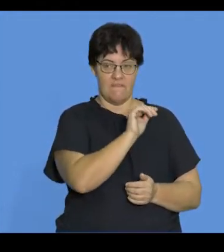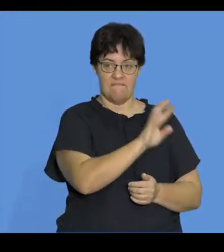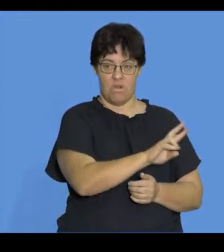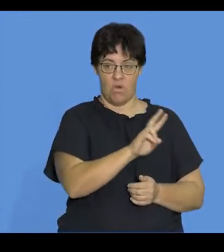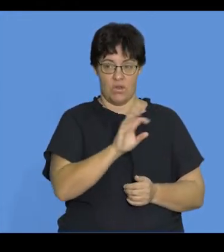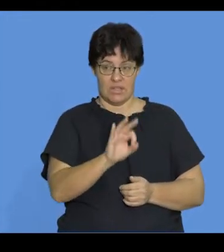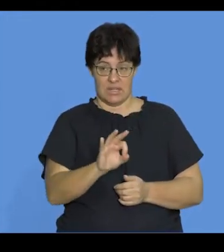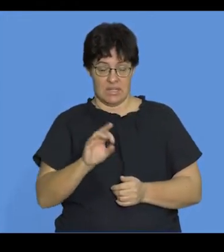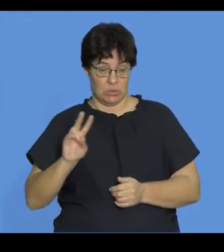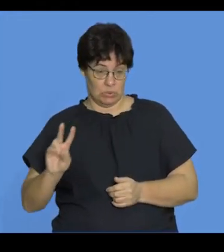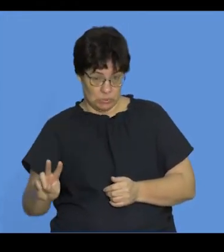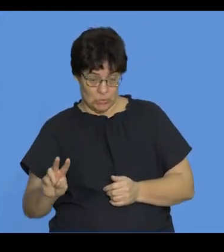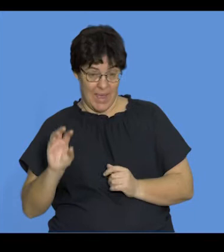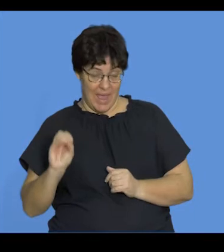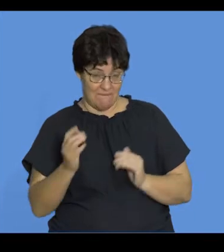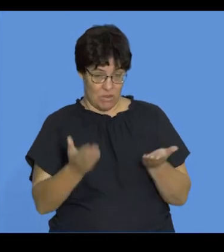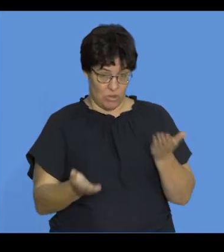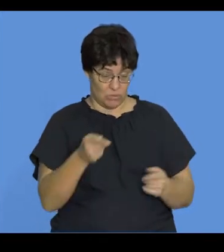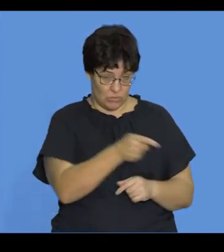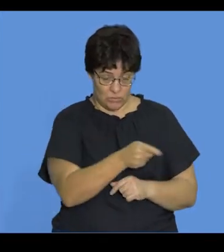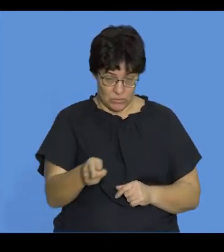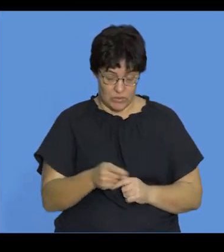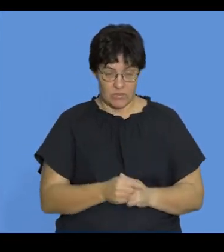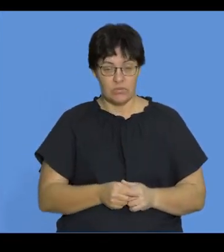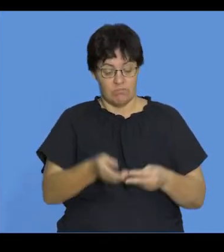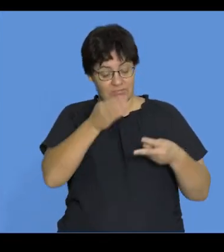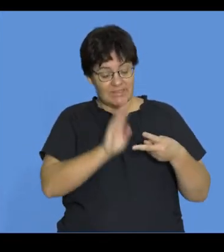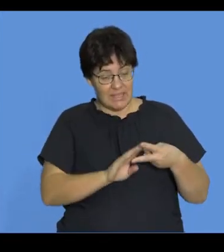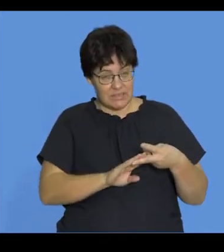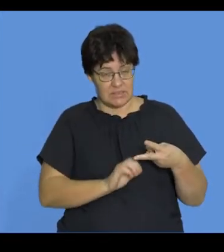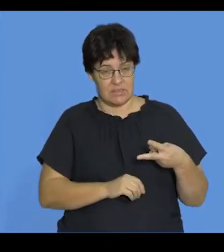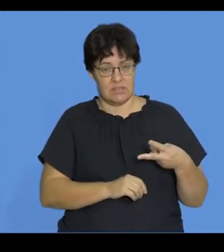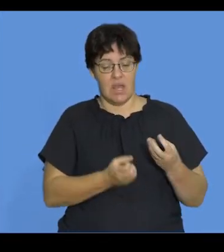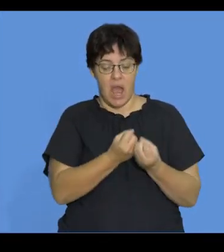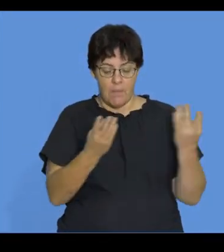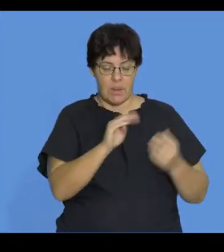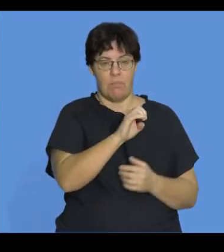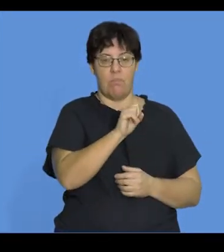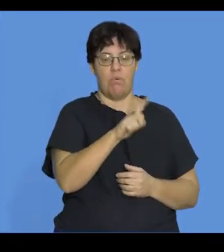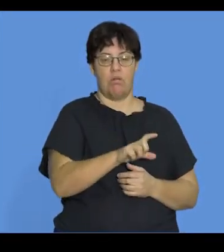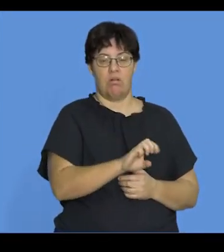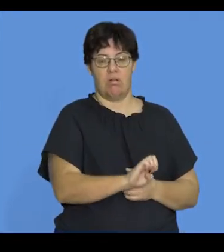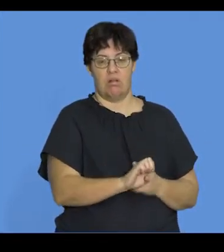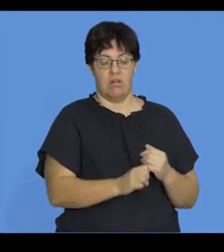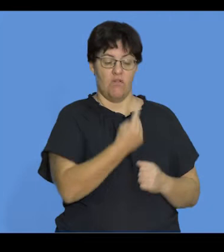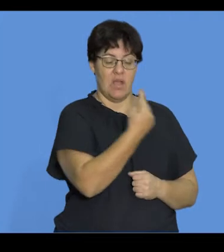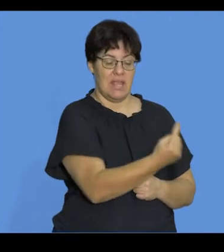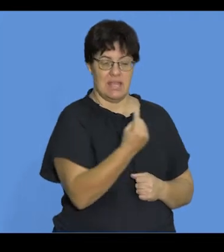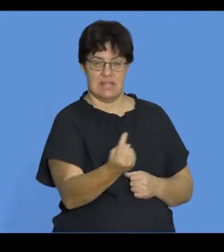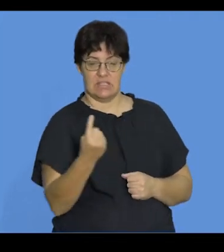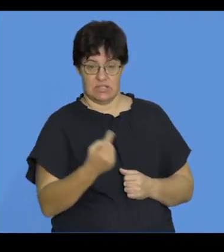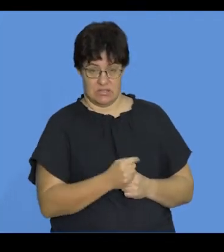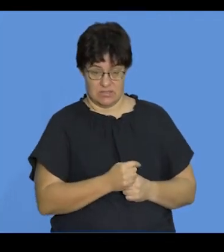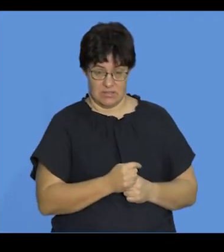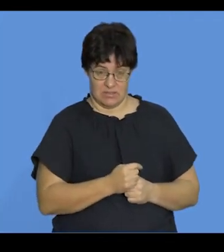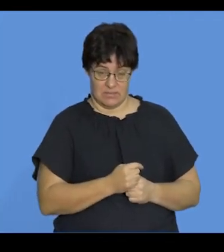the balanced equation. Now the next thing that we ask ourselves is how many moles are there for each of the sample